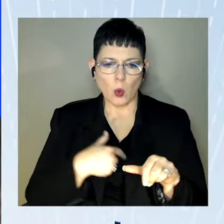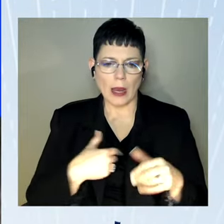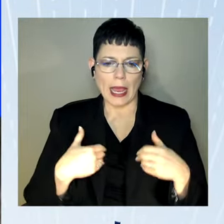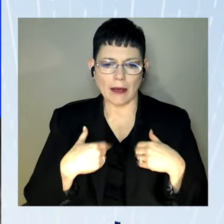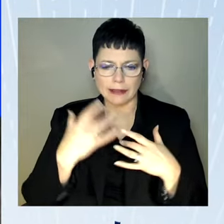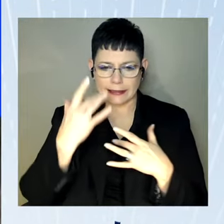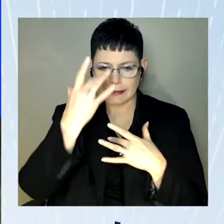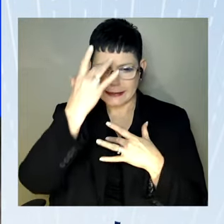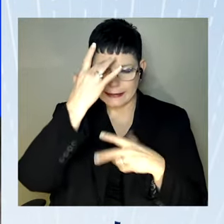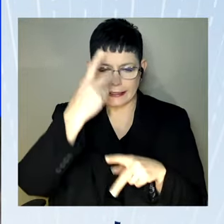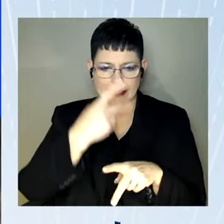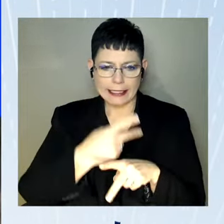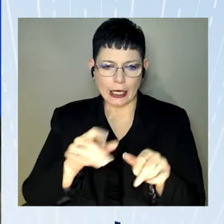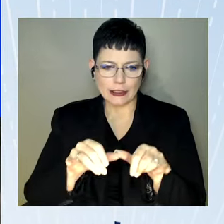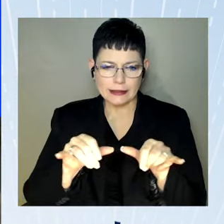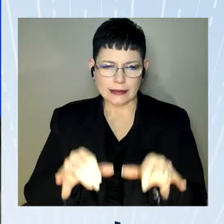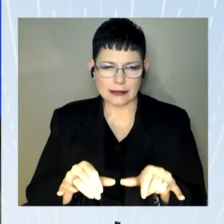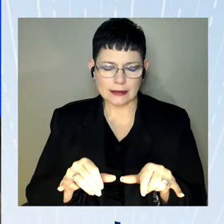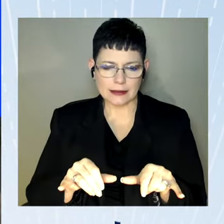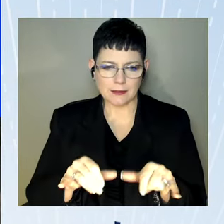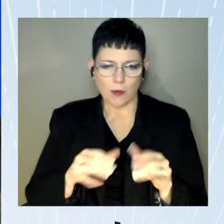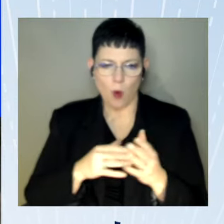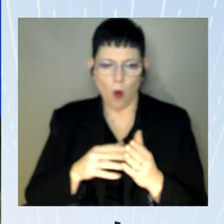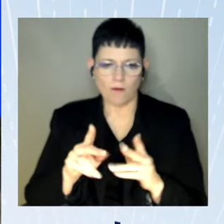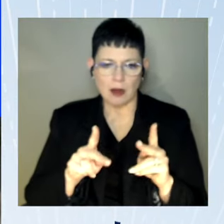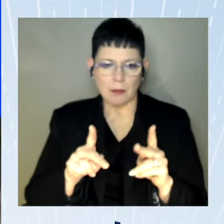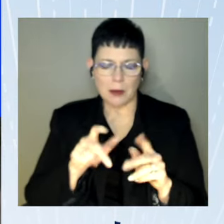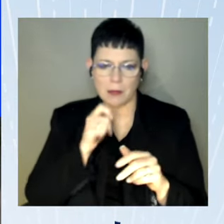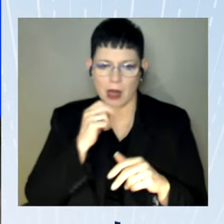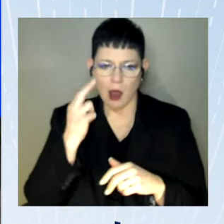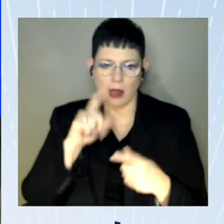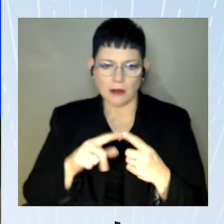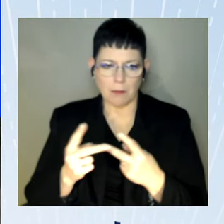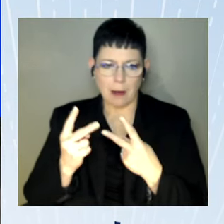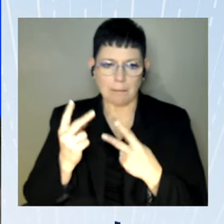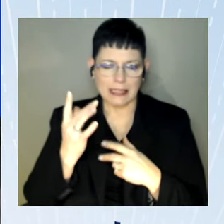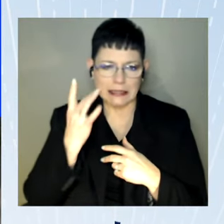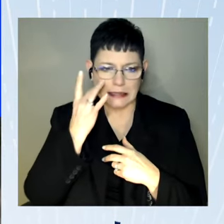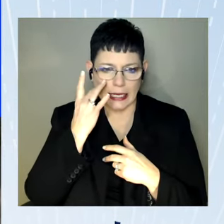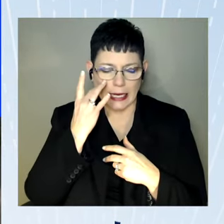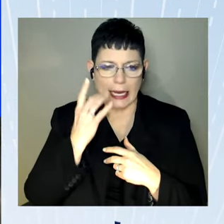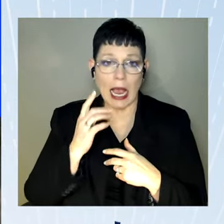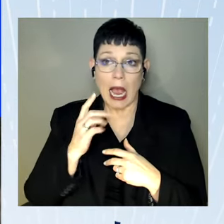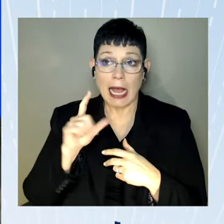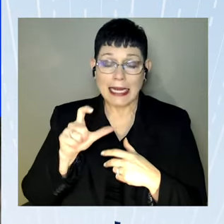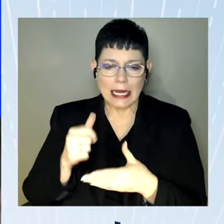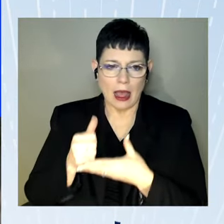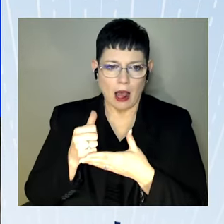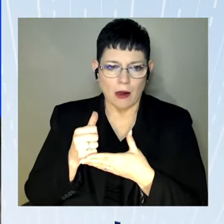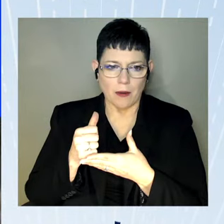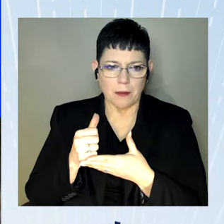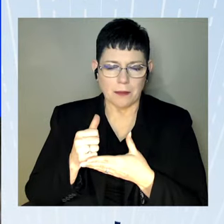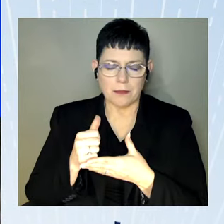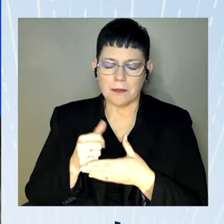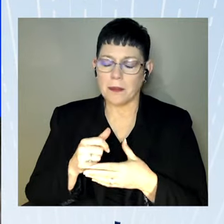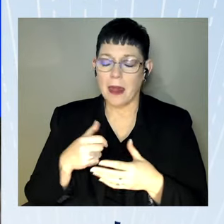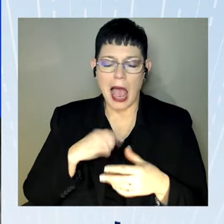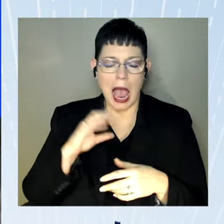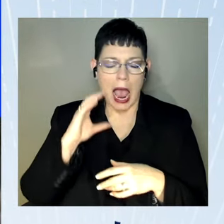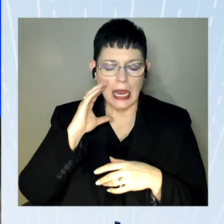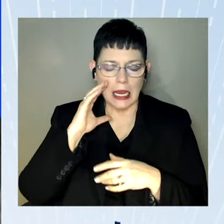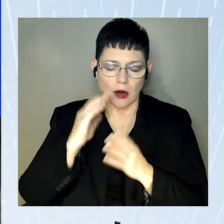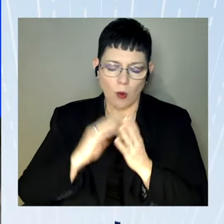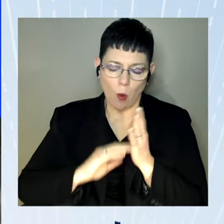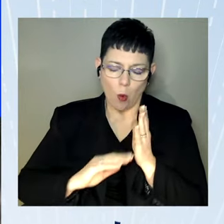don't realize it until they get sick and need help. One of the questions I get from my families that always burn a hole in my